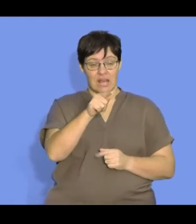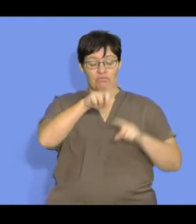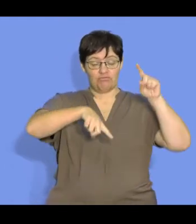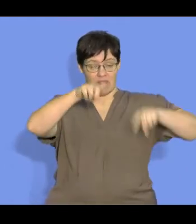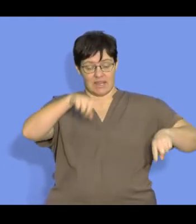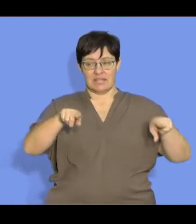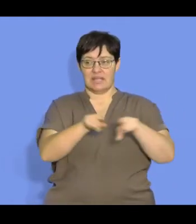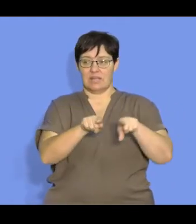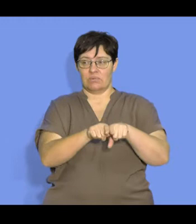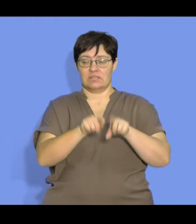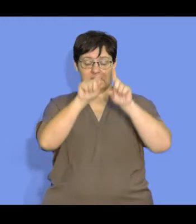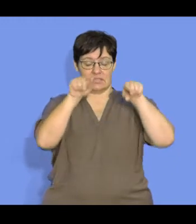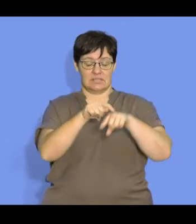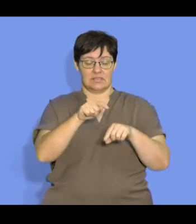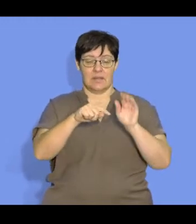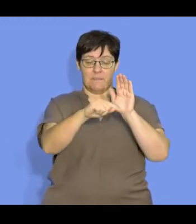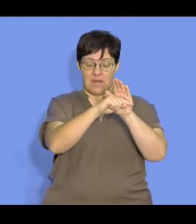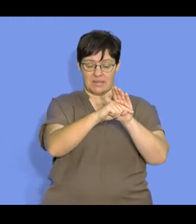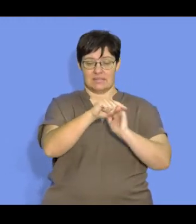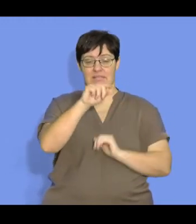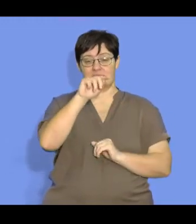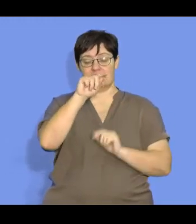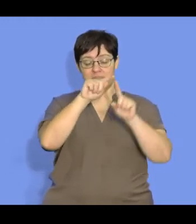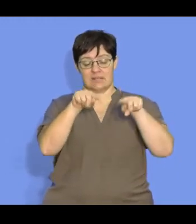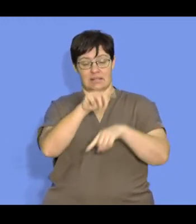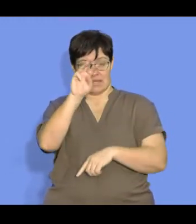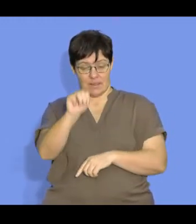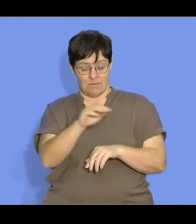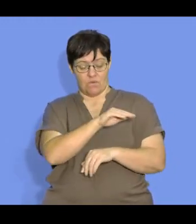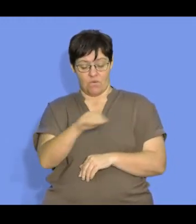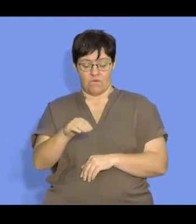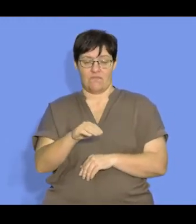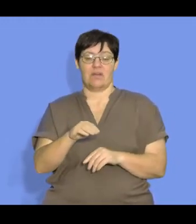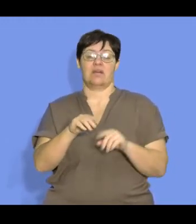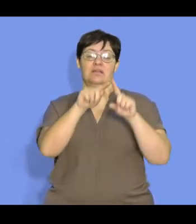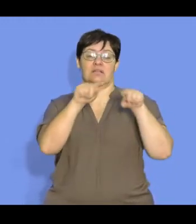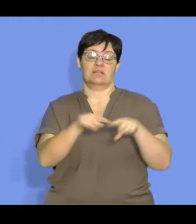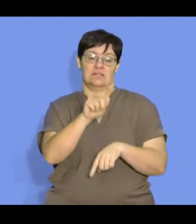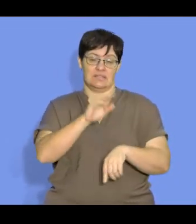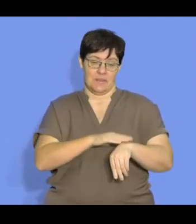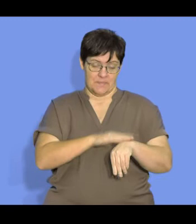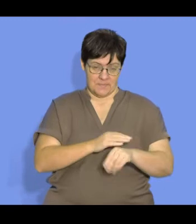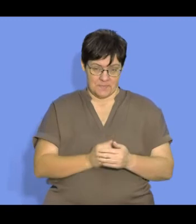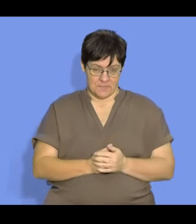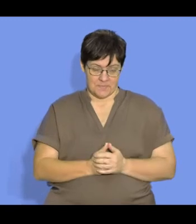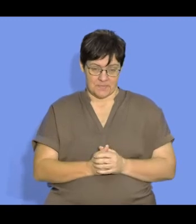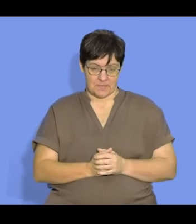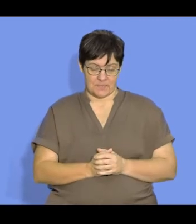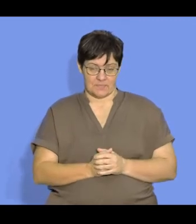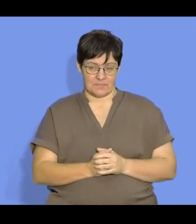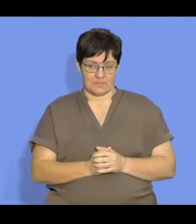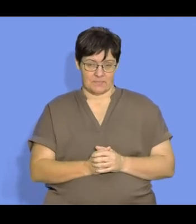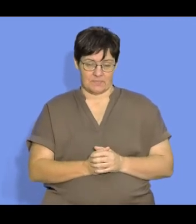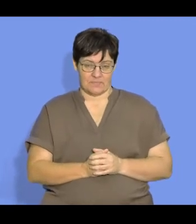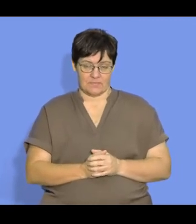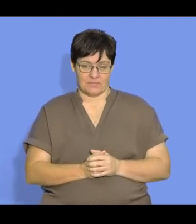is actually equal to minus the change in the mass over the change